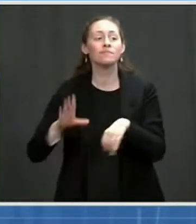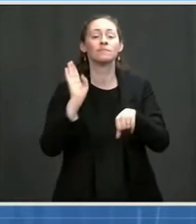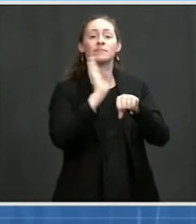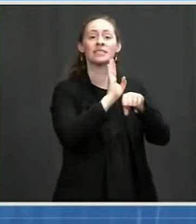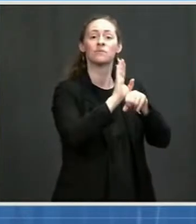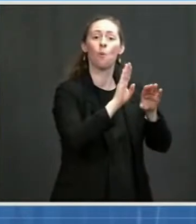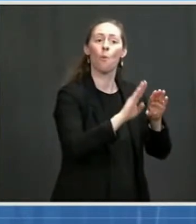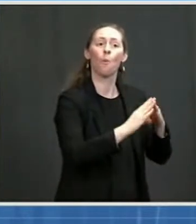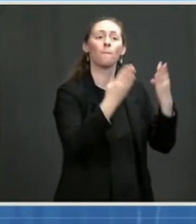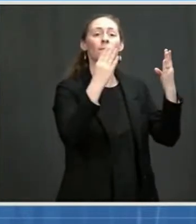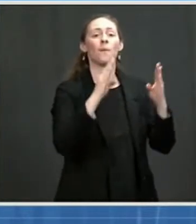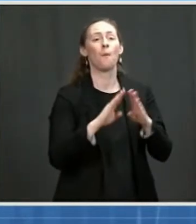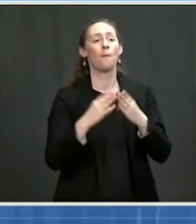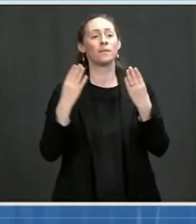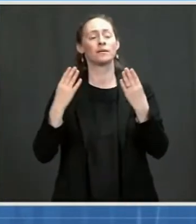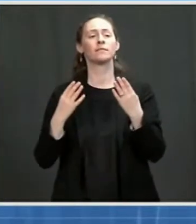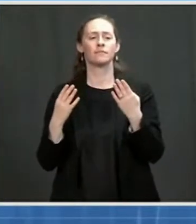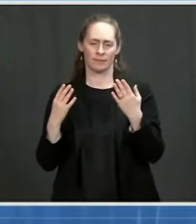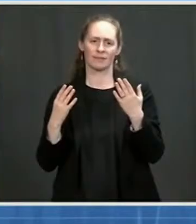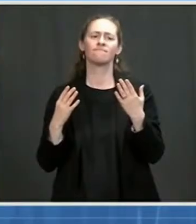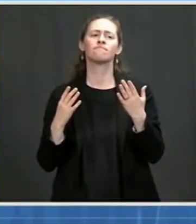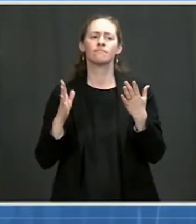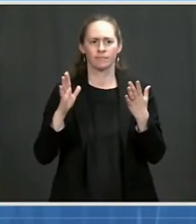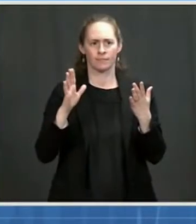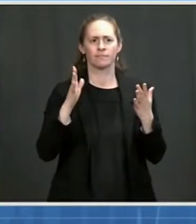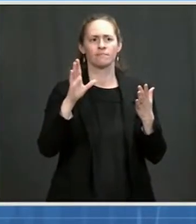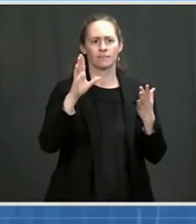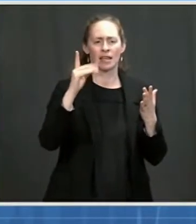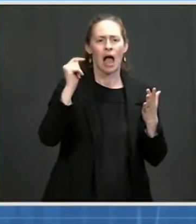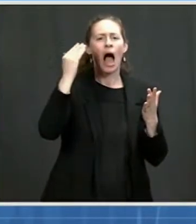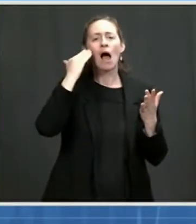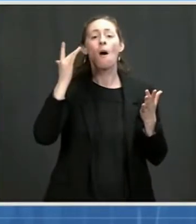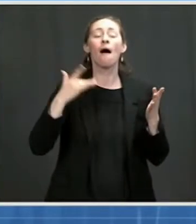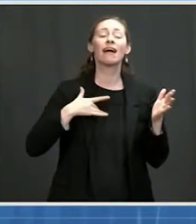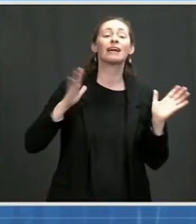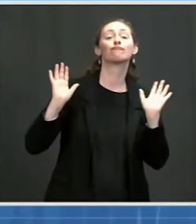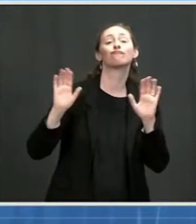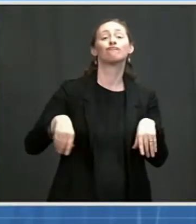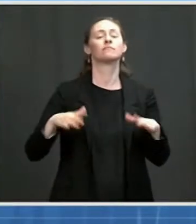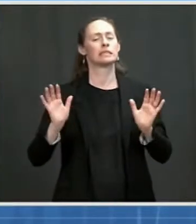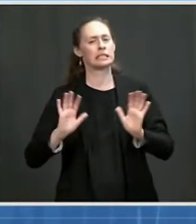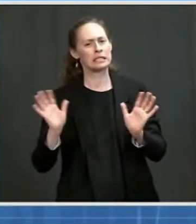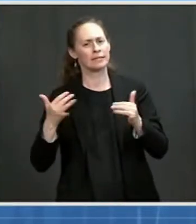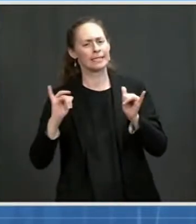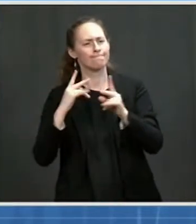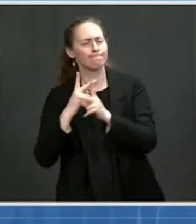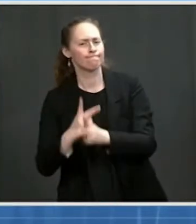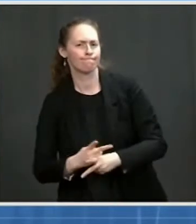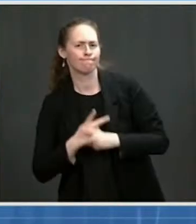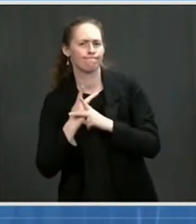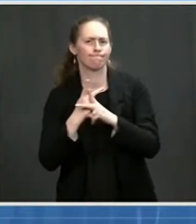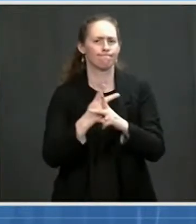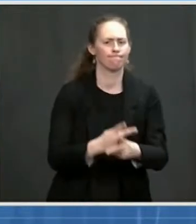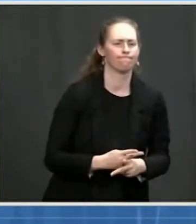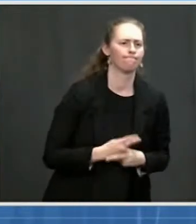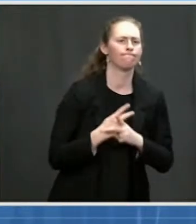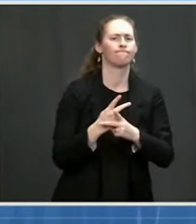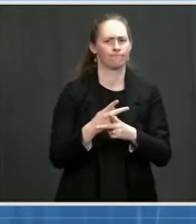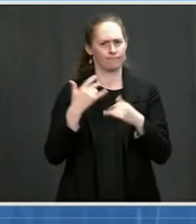of messages. We have more work to do to meet the president's goal of 70% of adult Americans with 1 shot by July